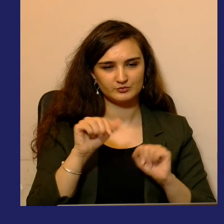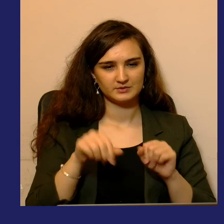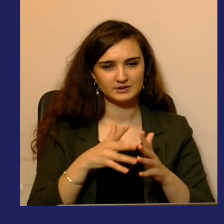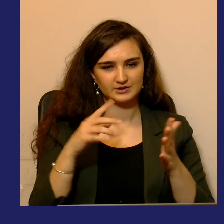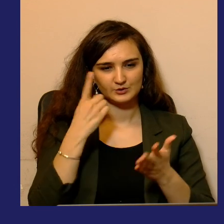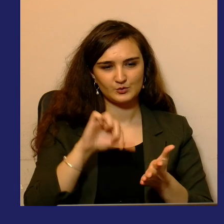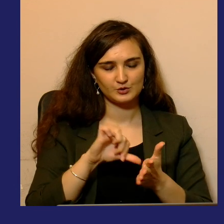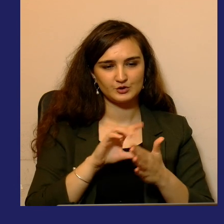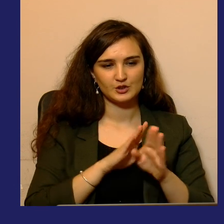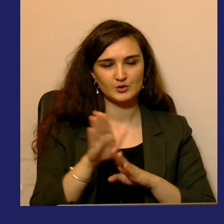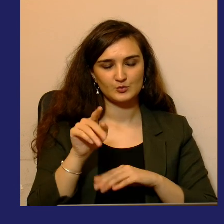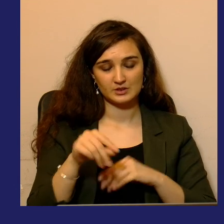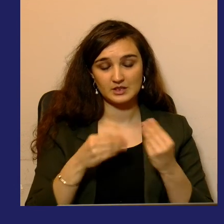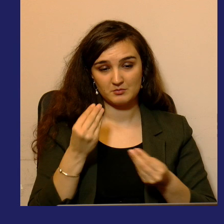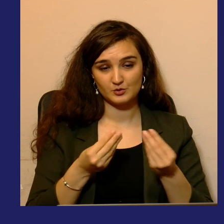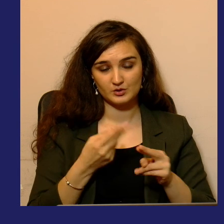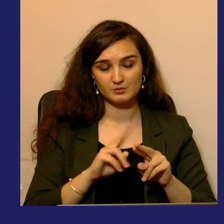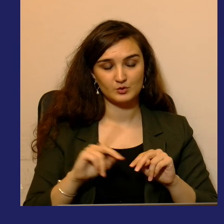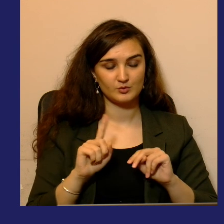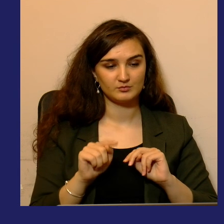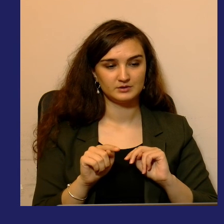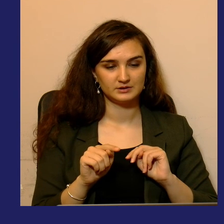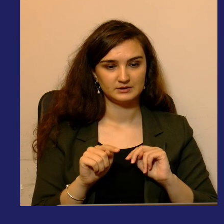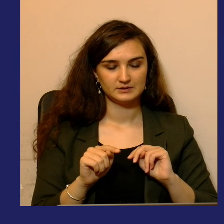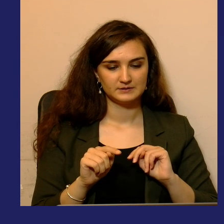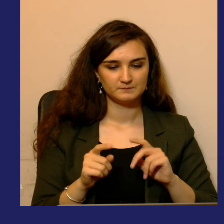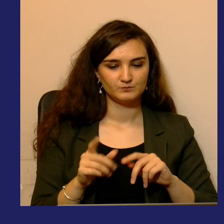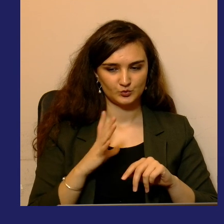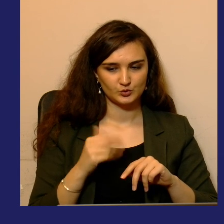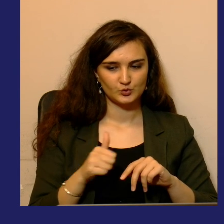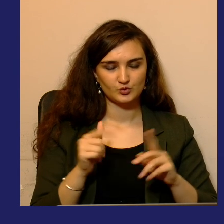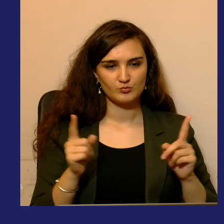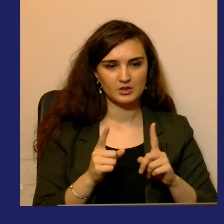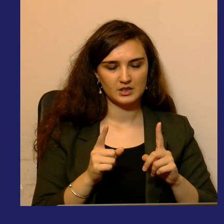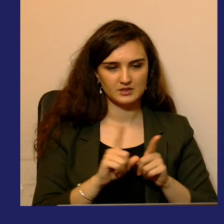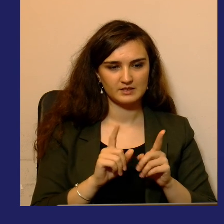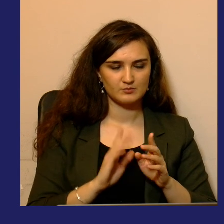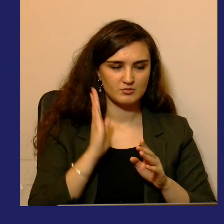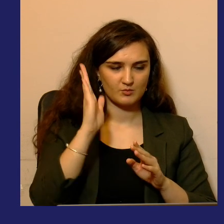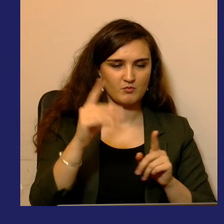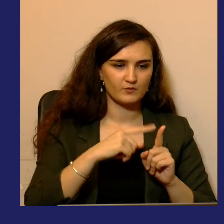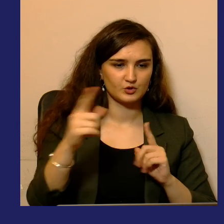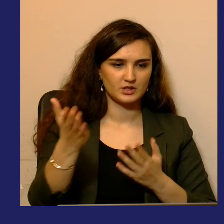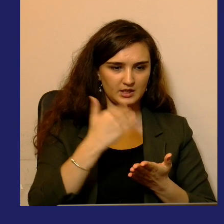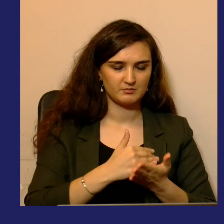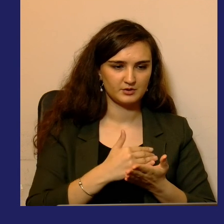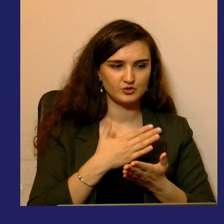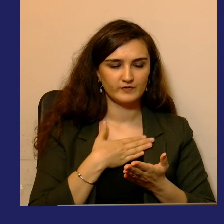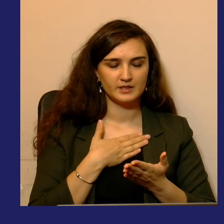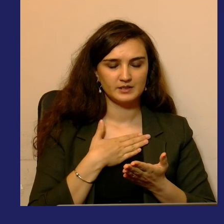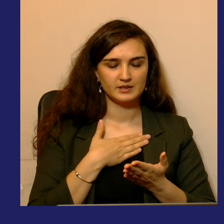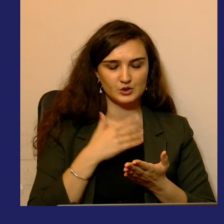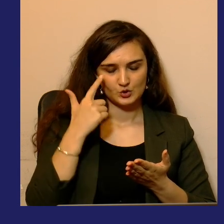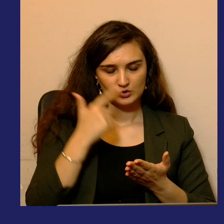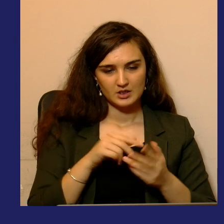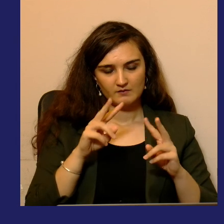this is in their short-term and long-term interest. And that research, knowledge, opportunities to come together like this